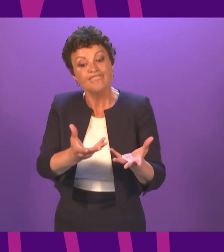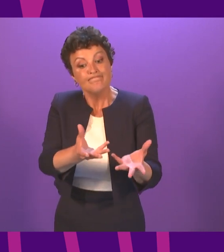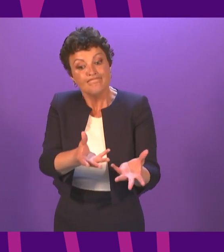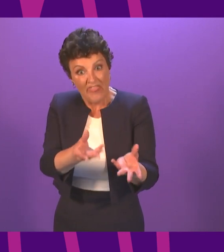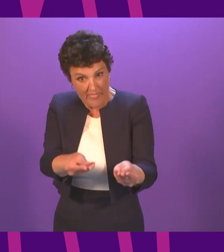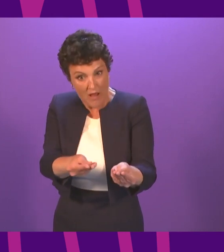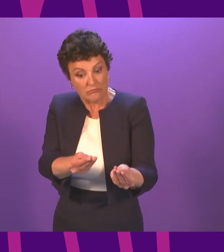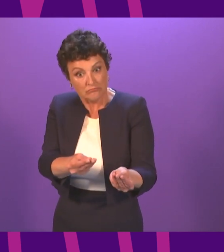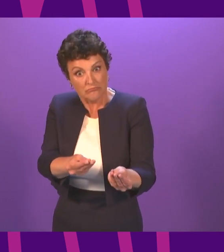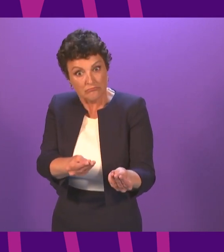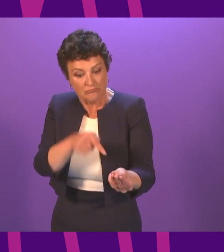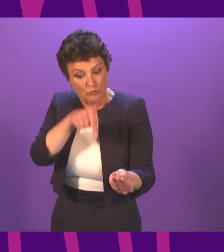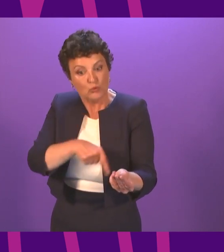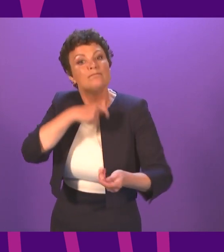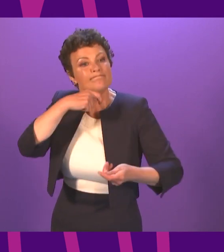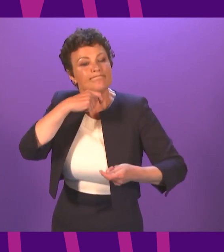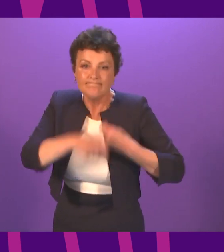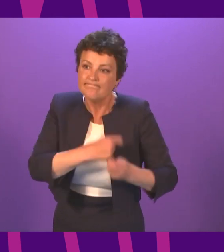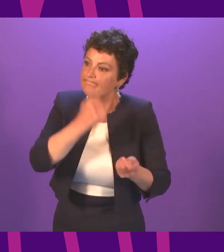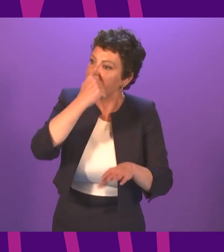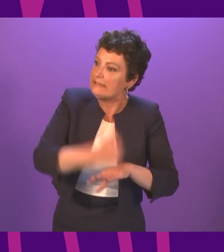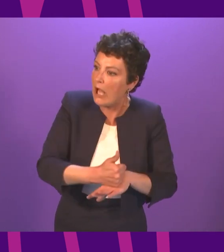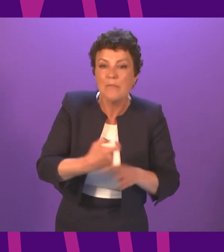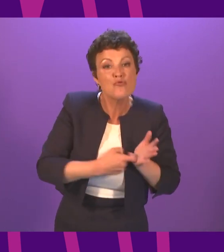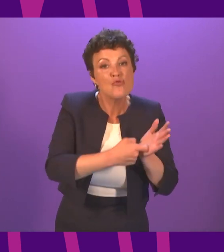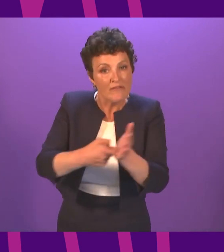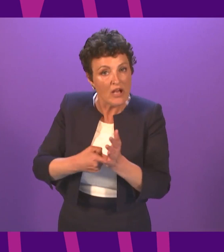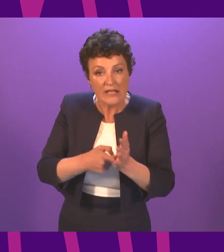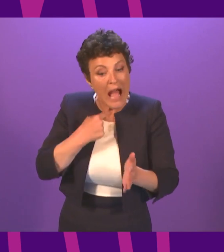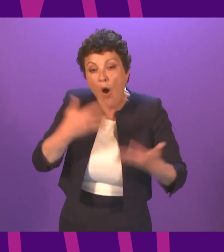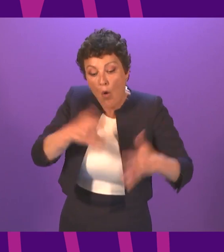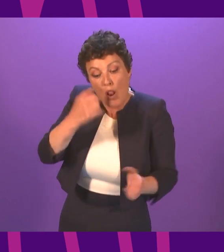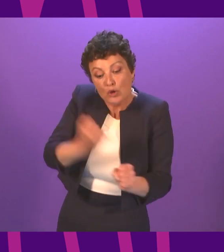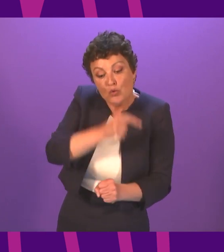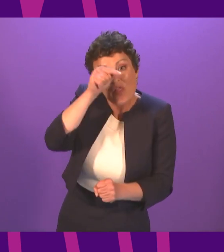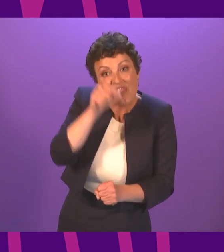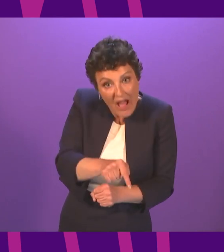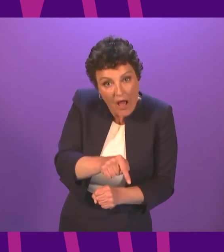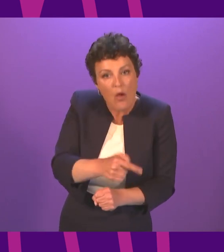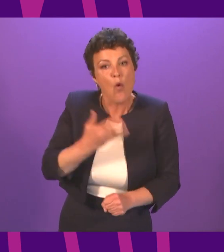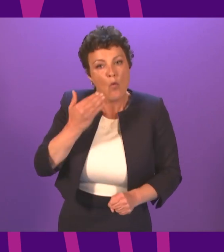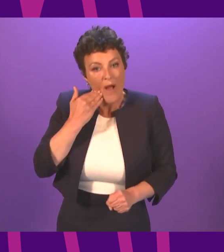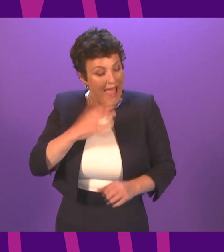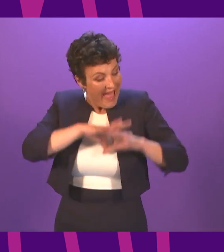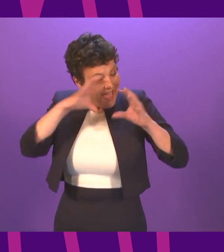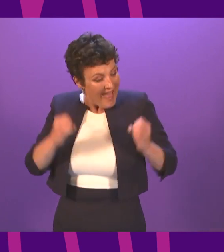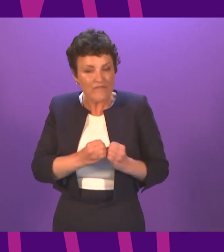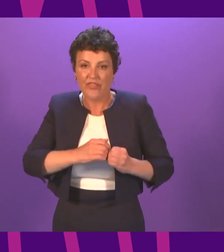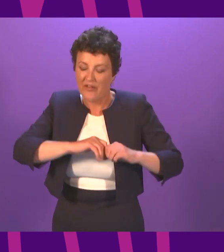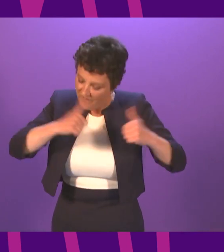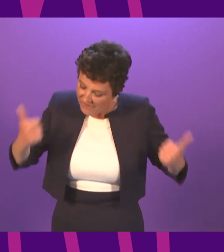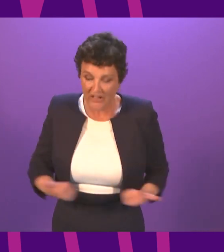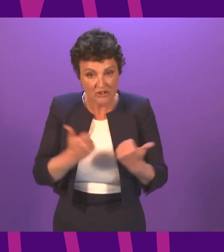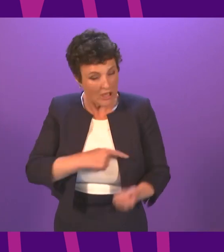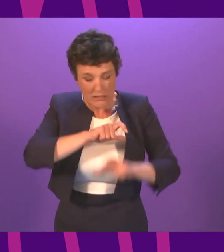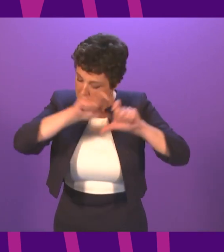has passed. And I give that commitment today. I believe that being independent will give Scotland now and in the future the best